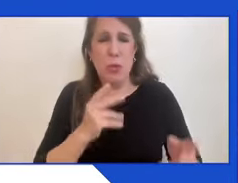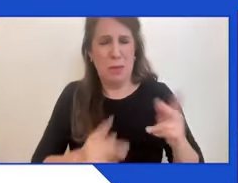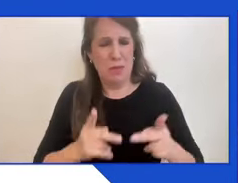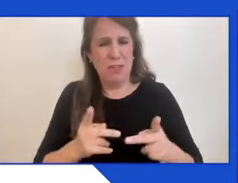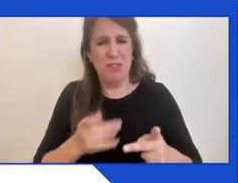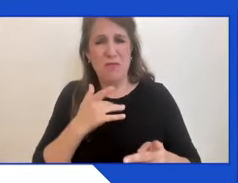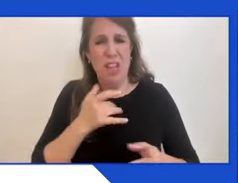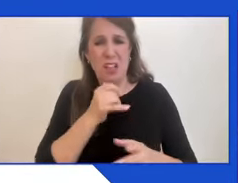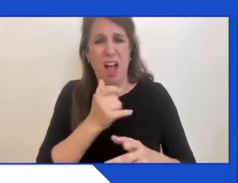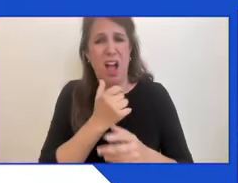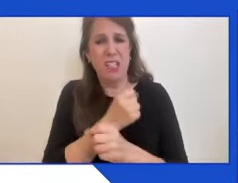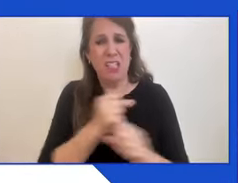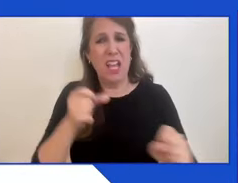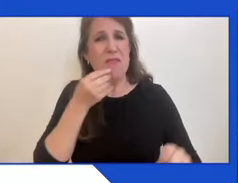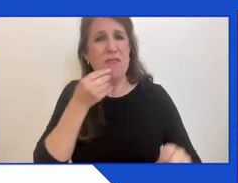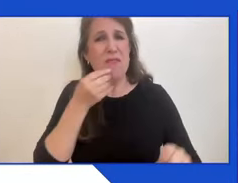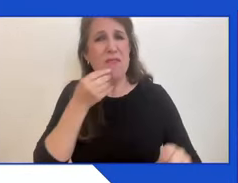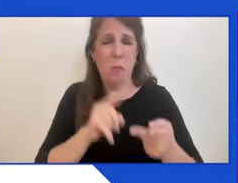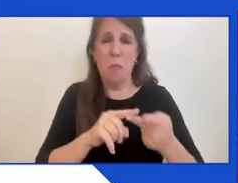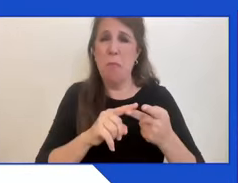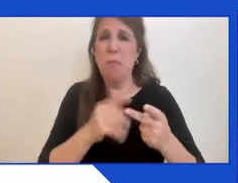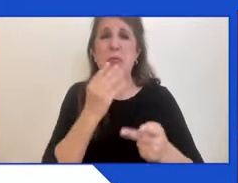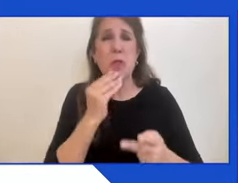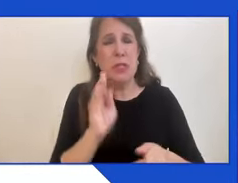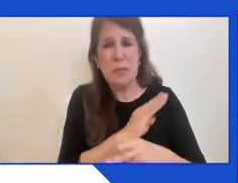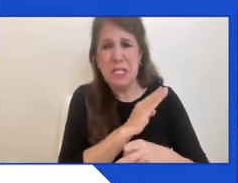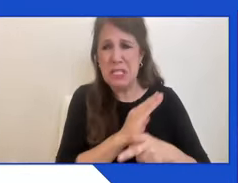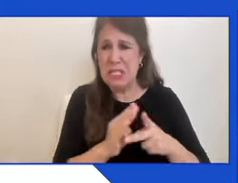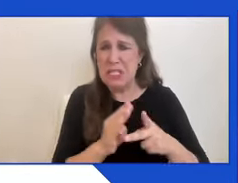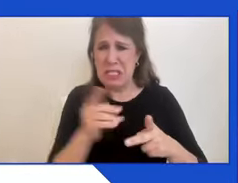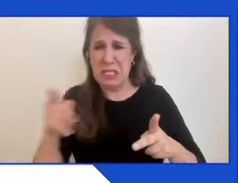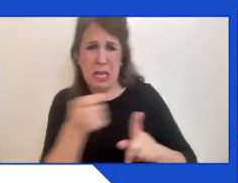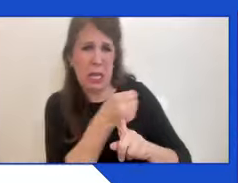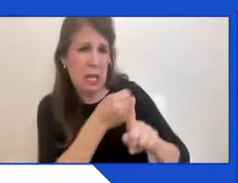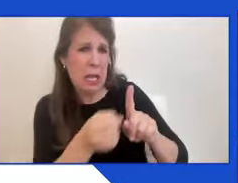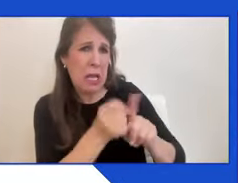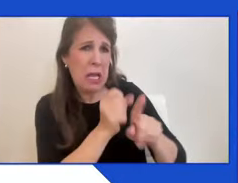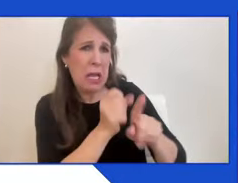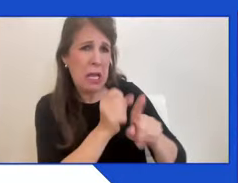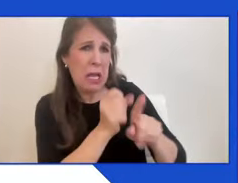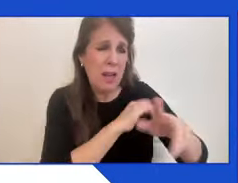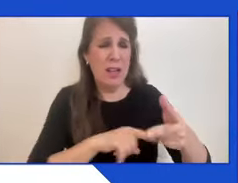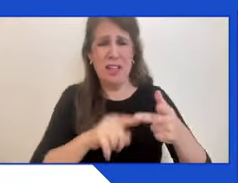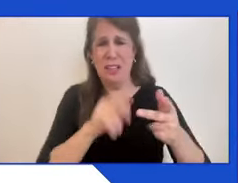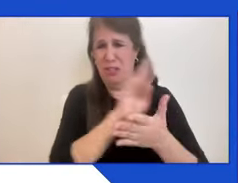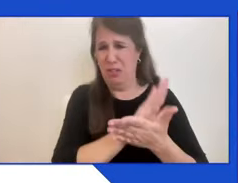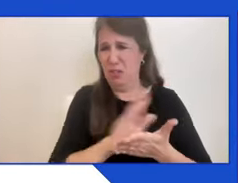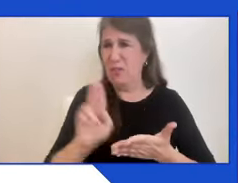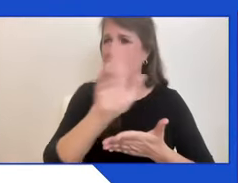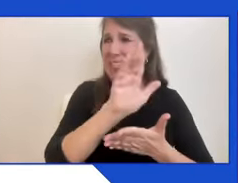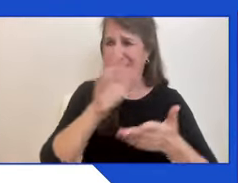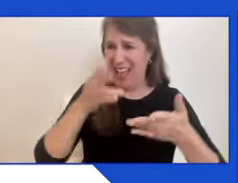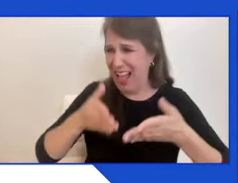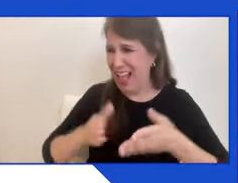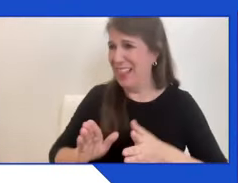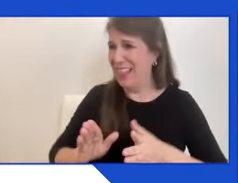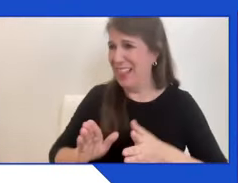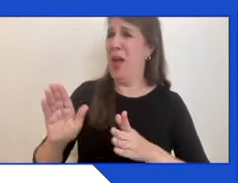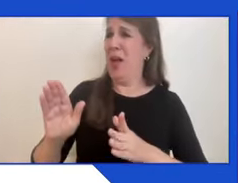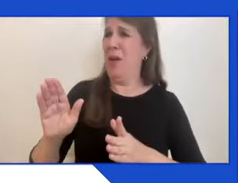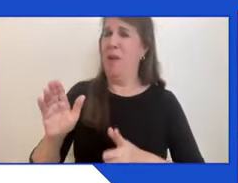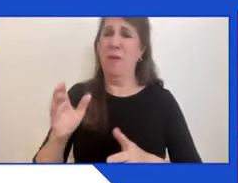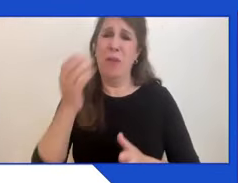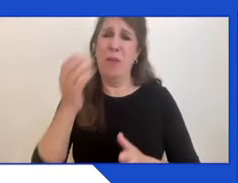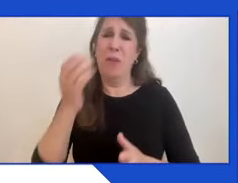face violence, vandalism, and threats. It is unacceptable for universities to allow Hamas apologists to assault and accost